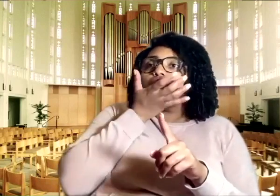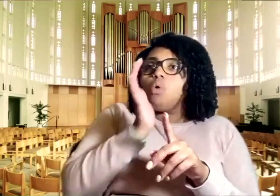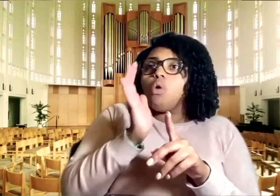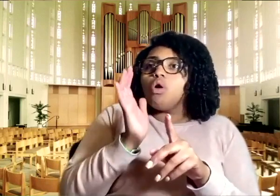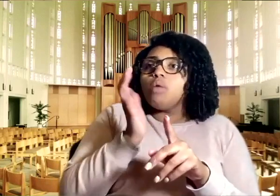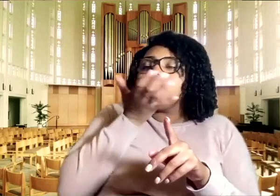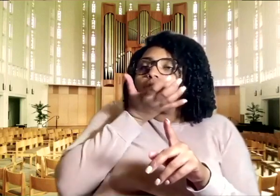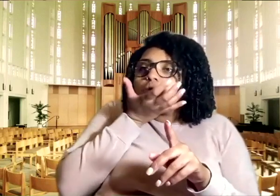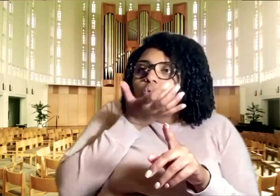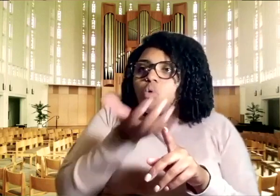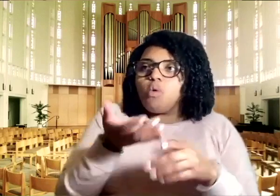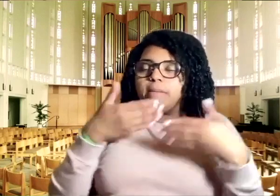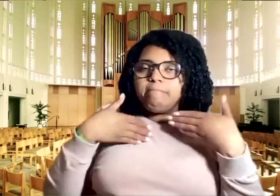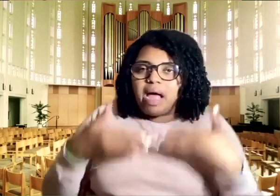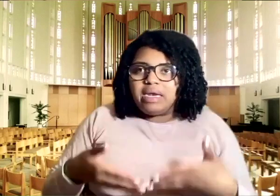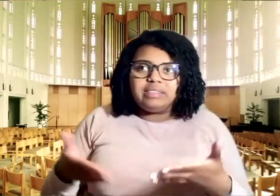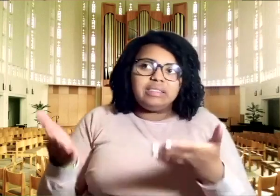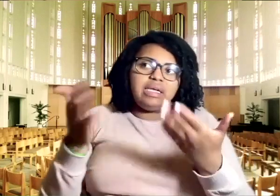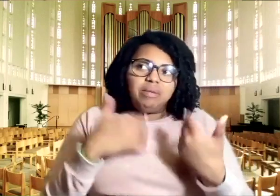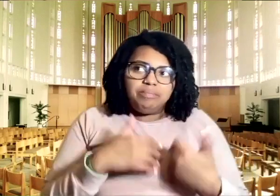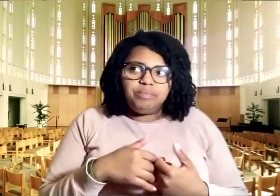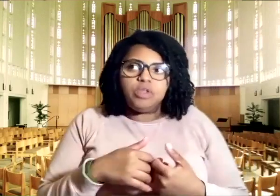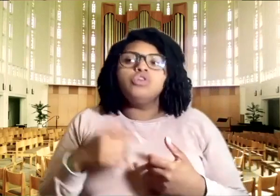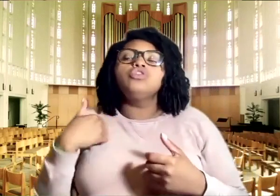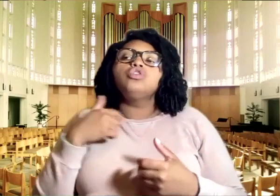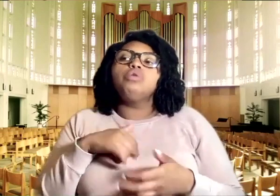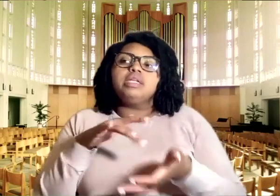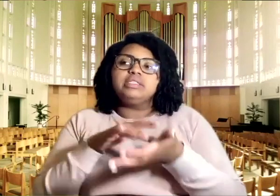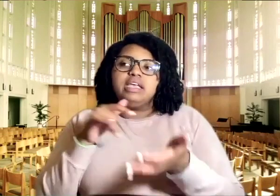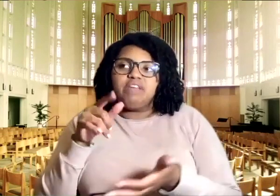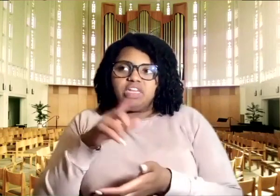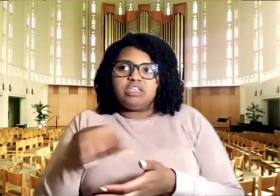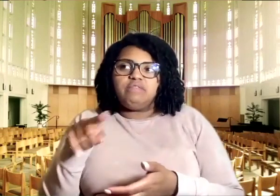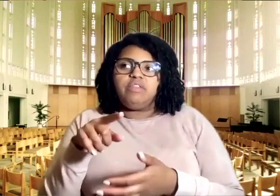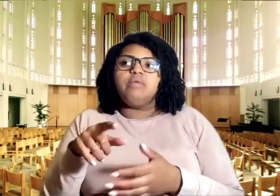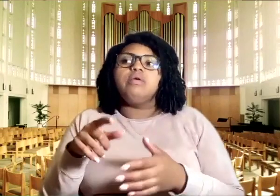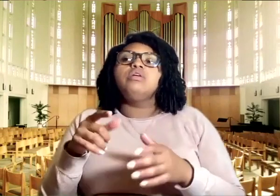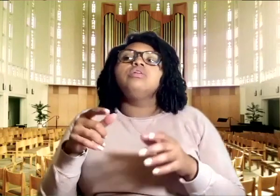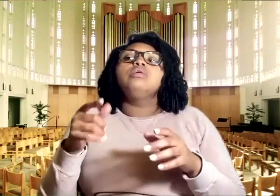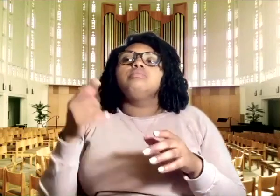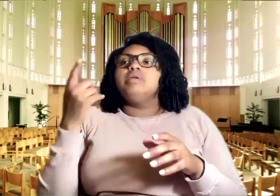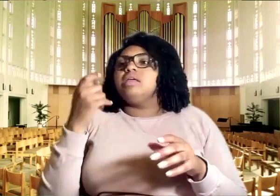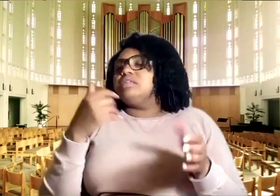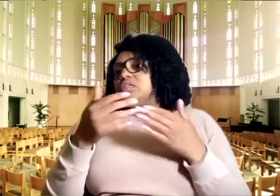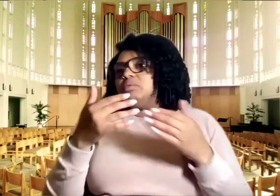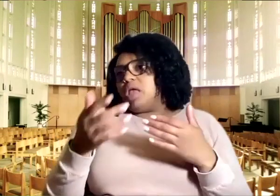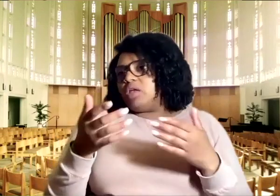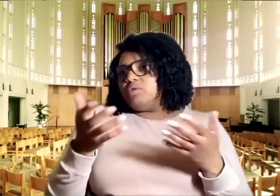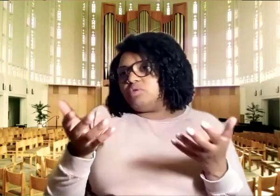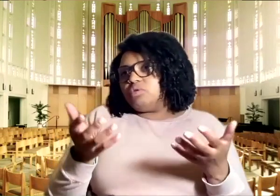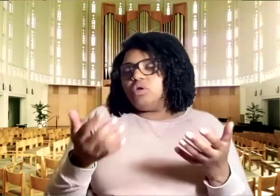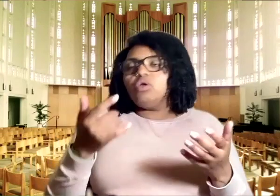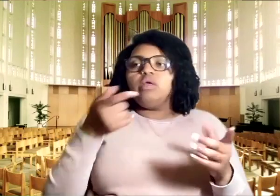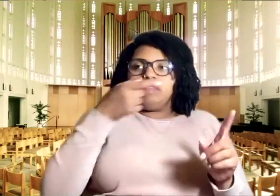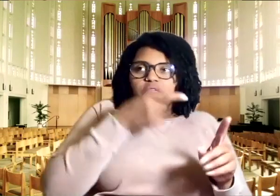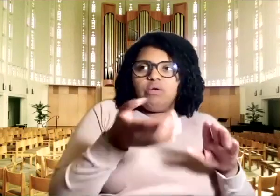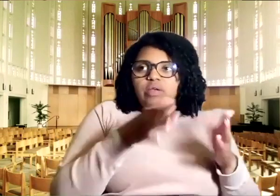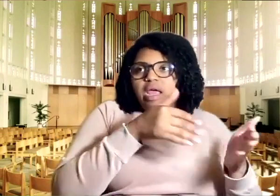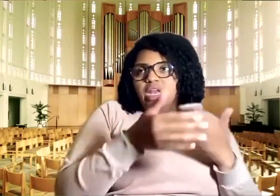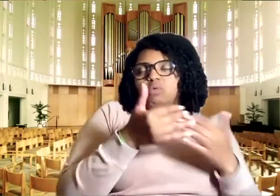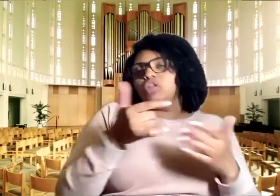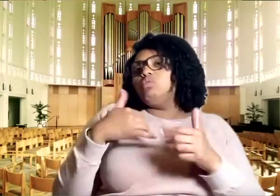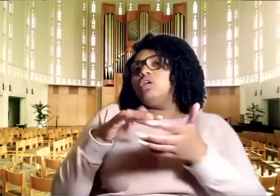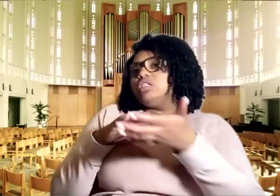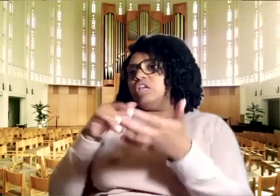institutions and circumstances that are dying as we need them to do. This is why we have a prayer of confession, dear